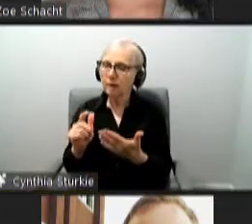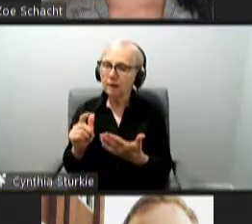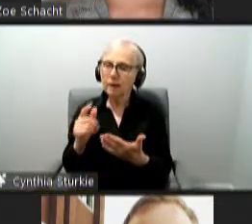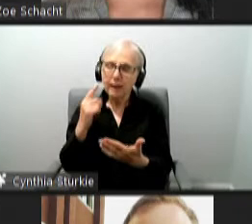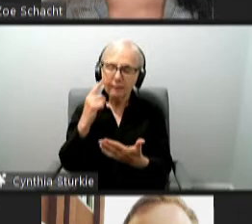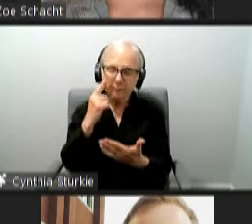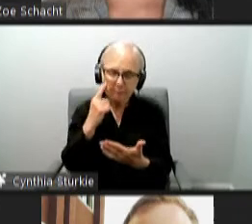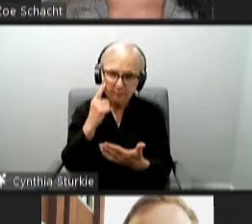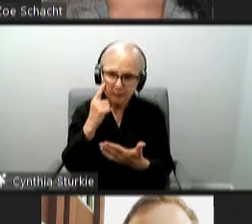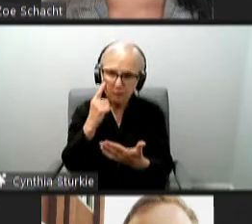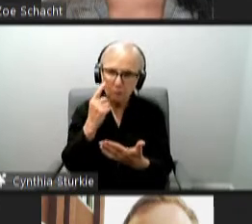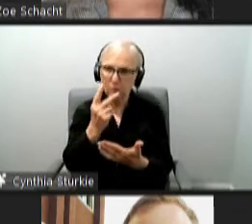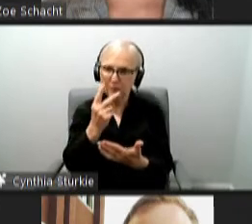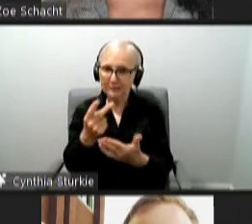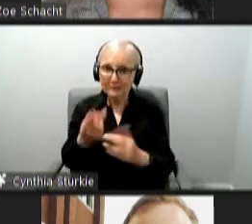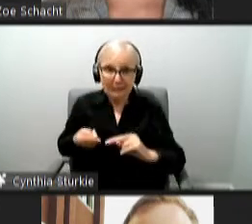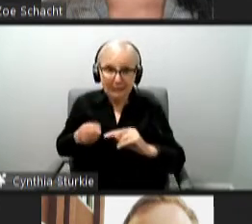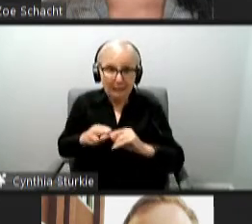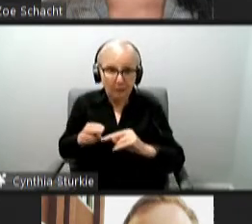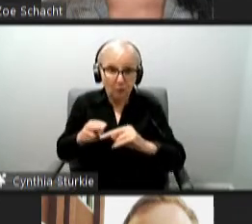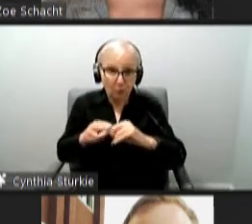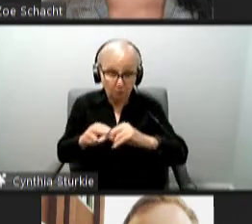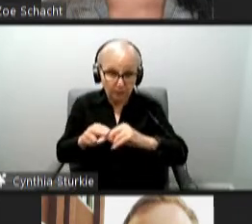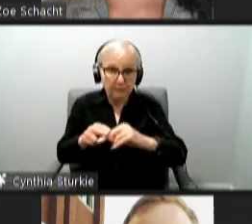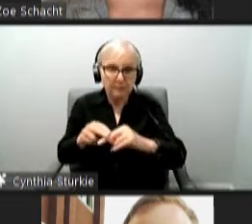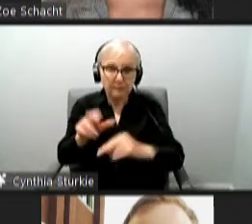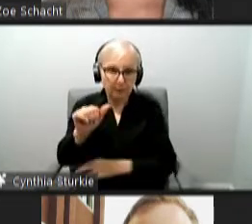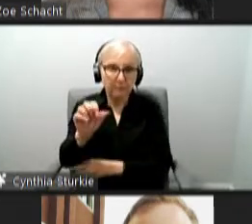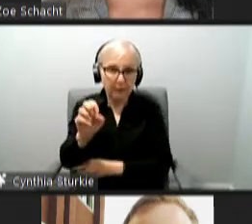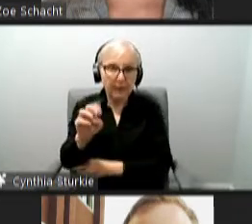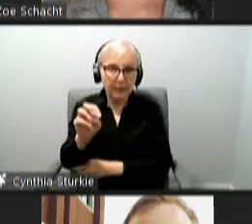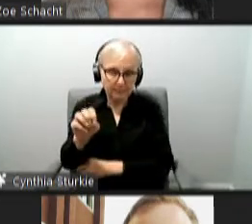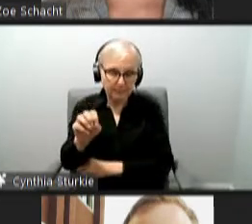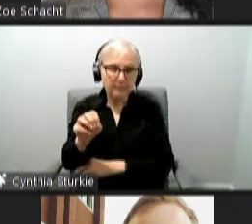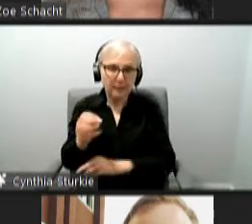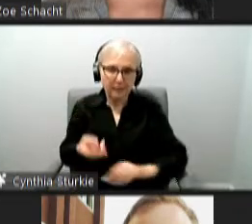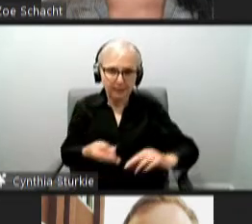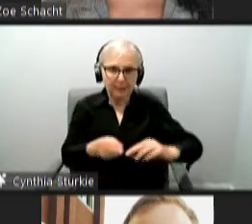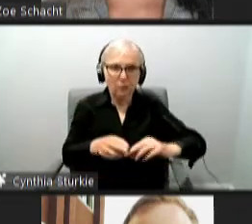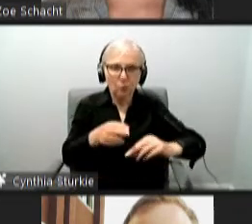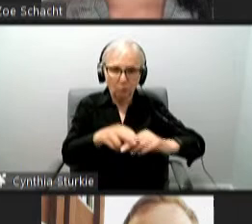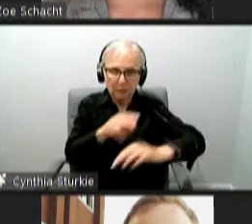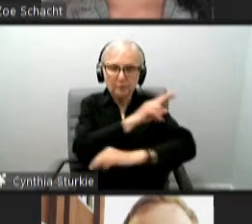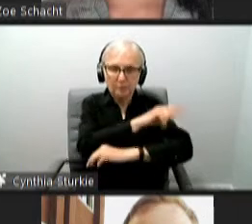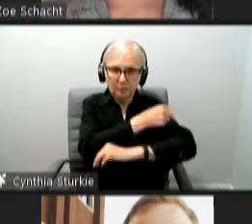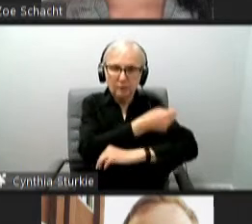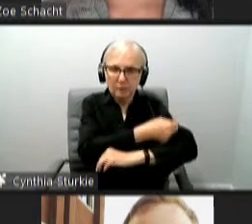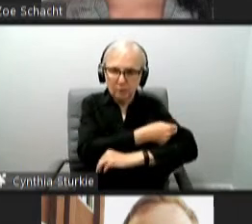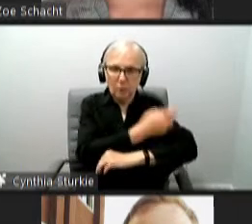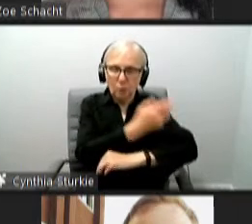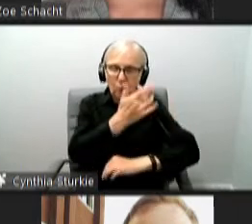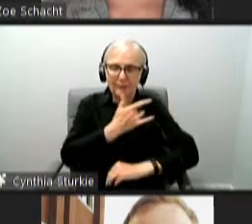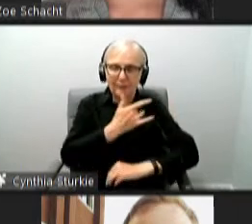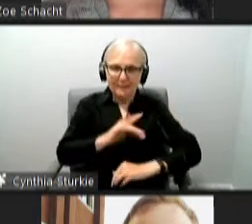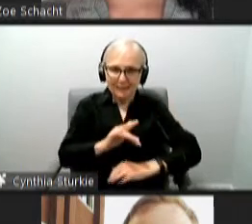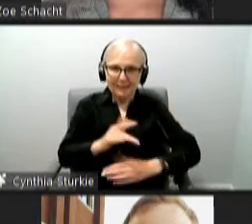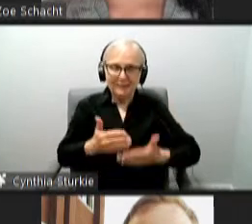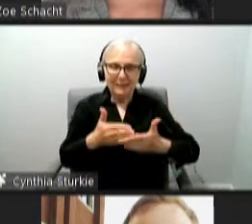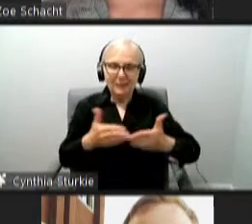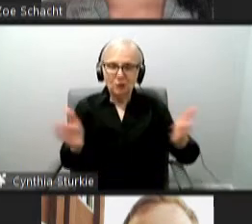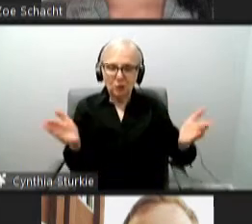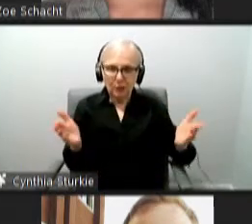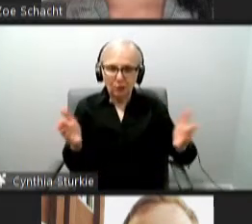think when we see increase in cases and increase in hospitalizations, we just tend to see a